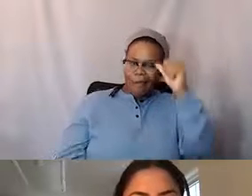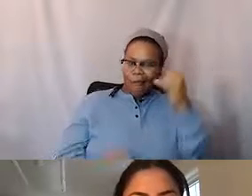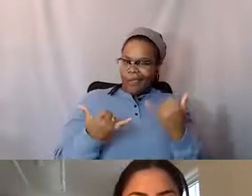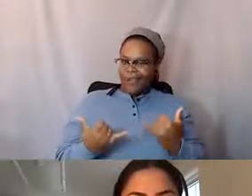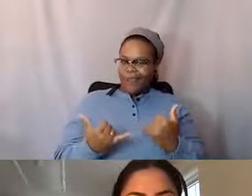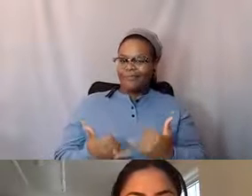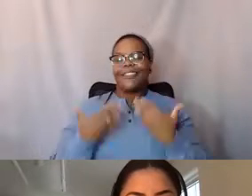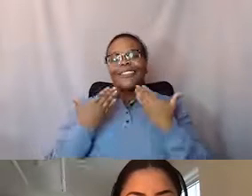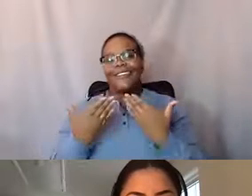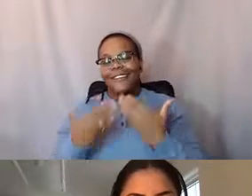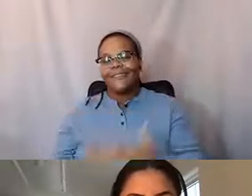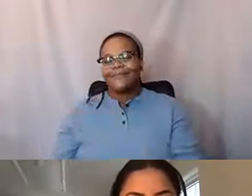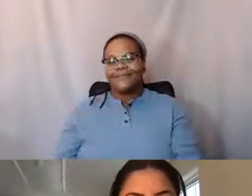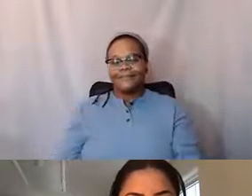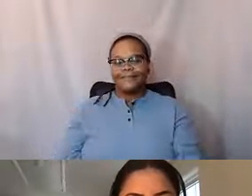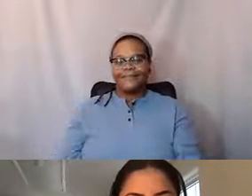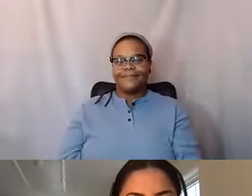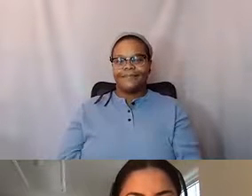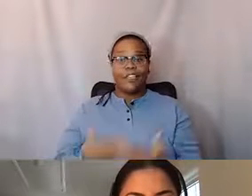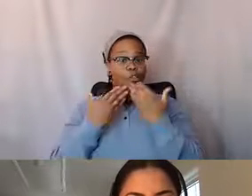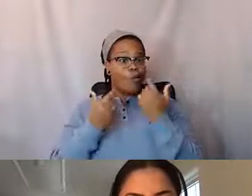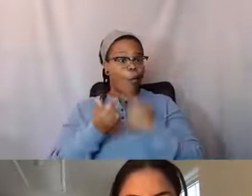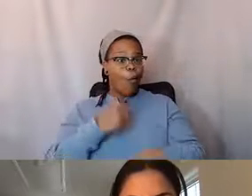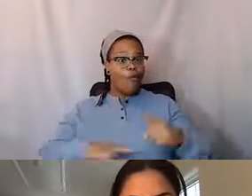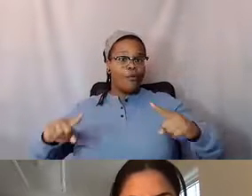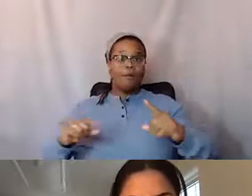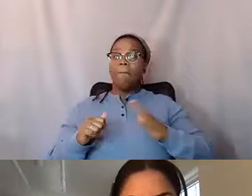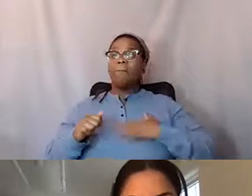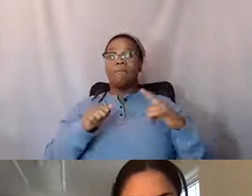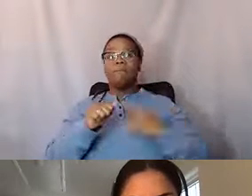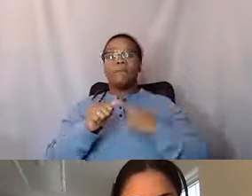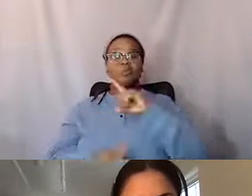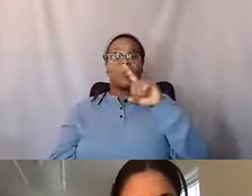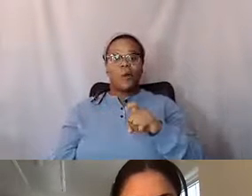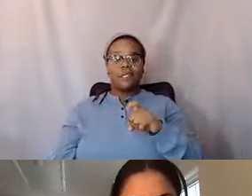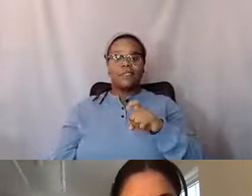you. Thank you. Thank you all for that. So my first questions I'm going to